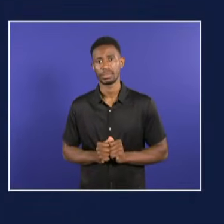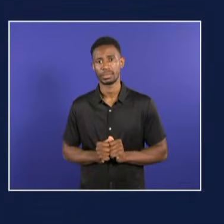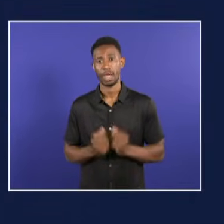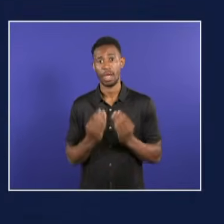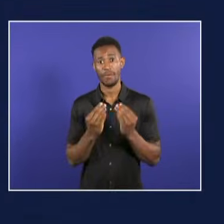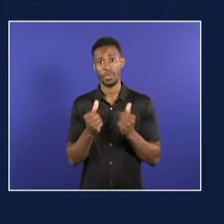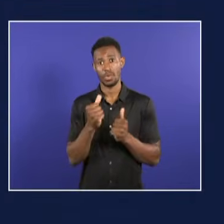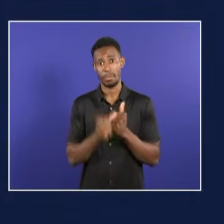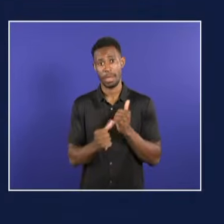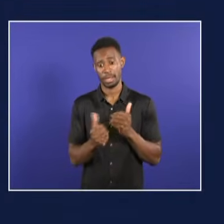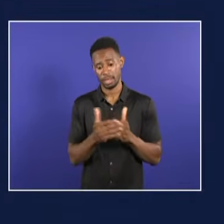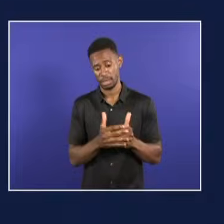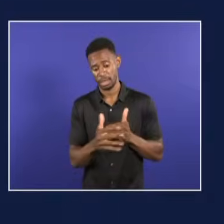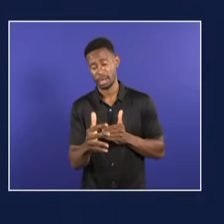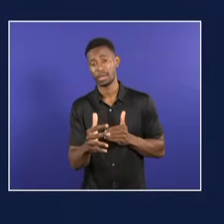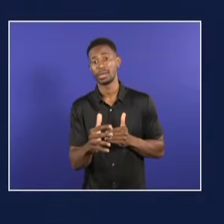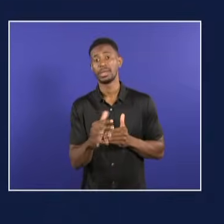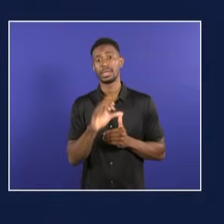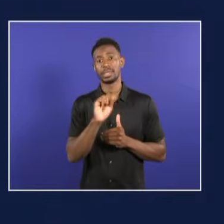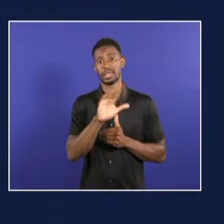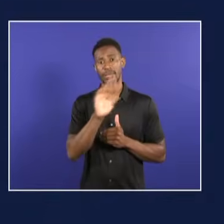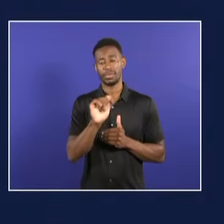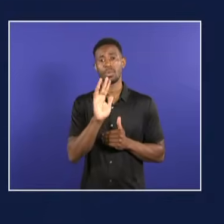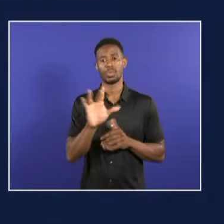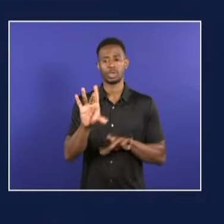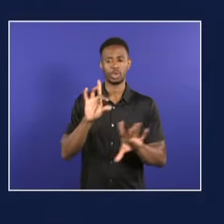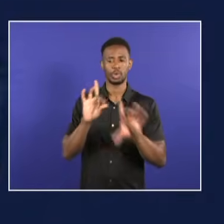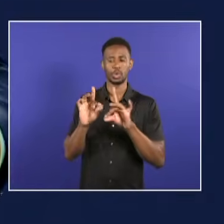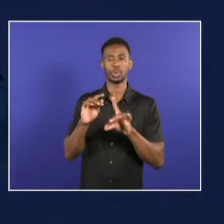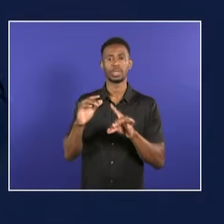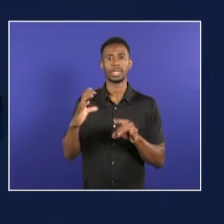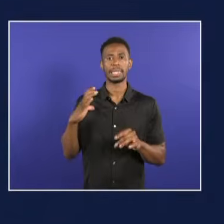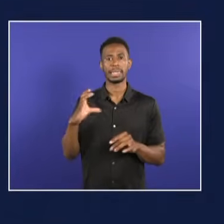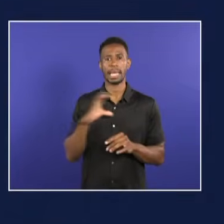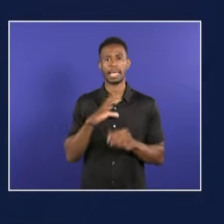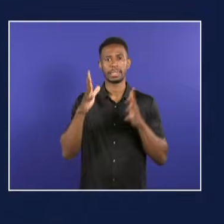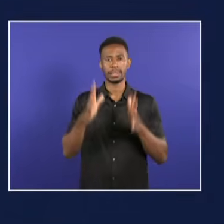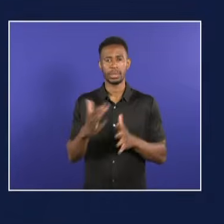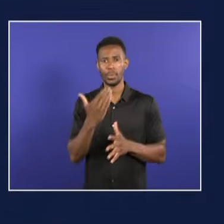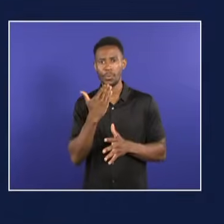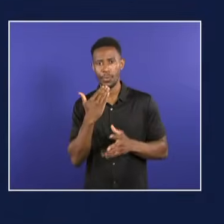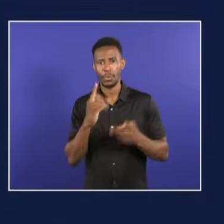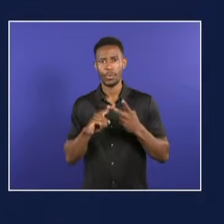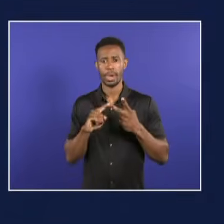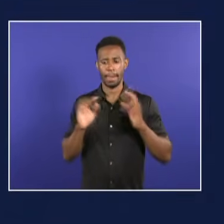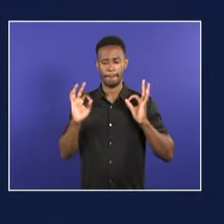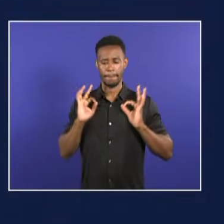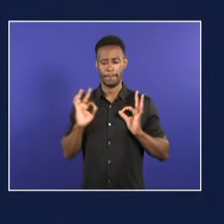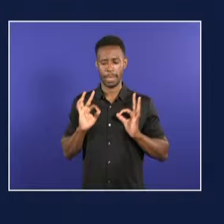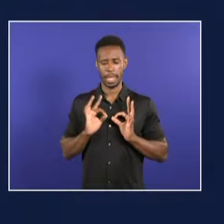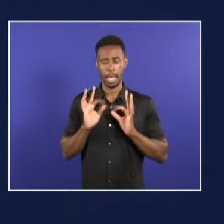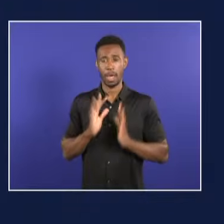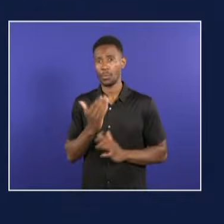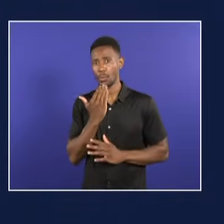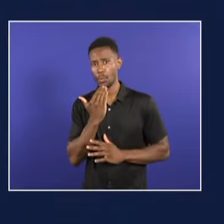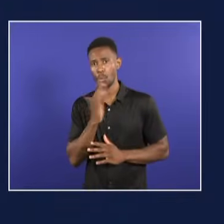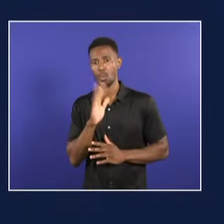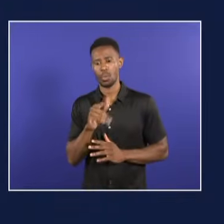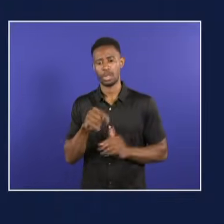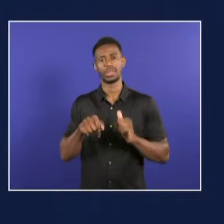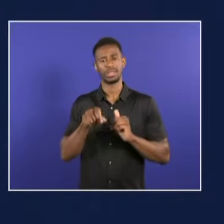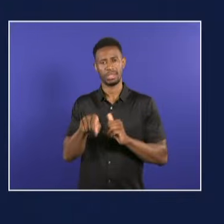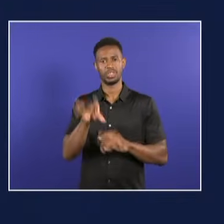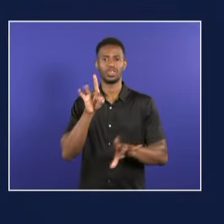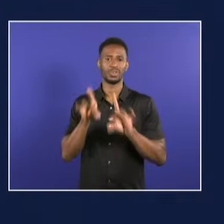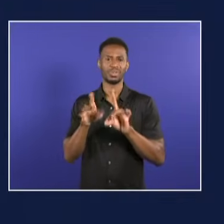South Africans will choose their councillors and their mayors in the local government elections. If we work hard with focus